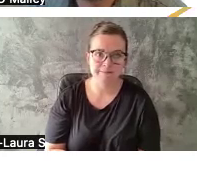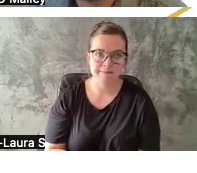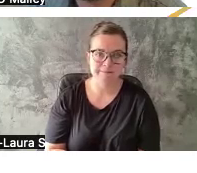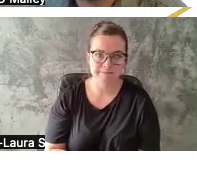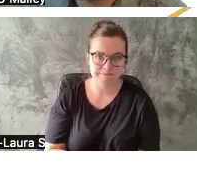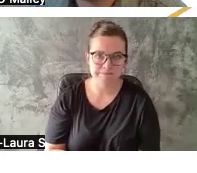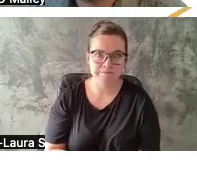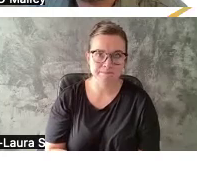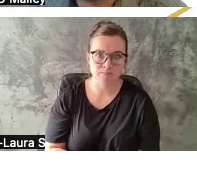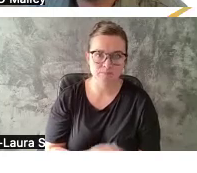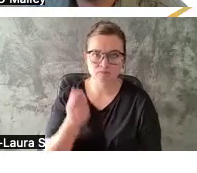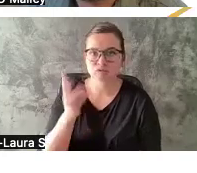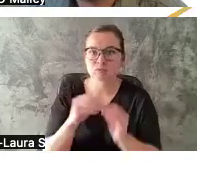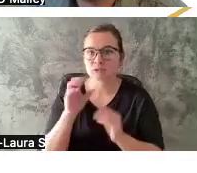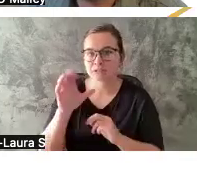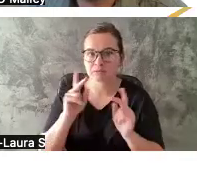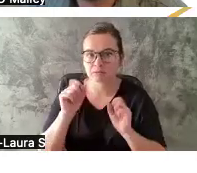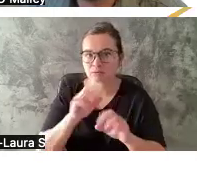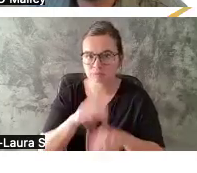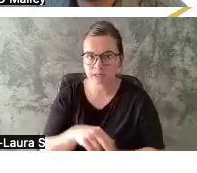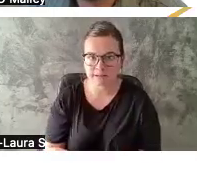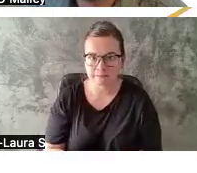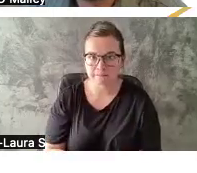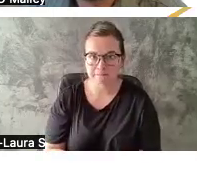Okay, a few more seconds here for people to respond.